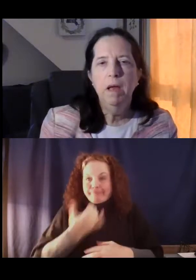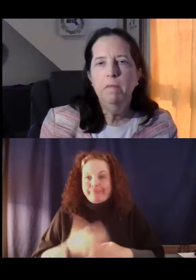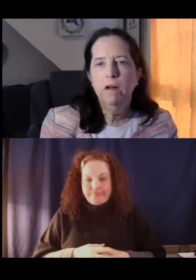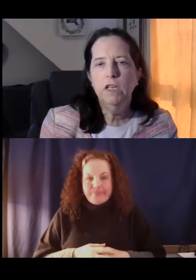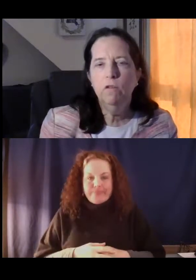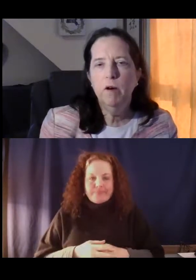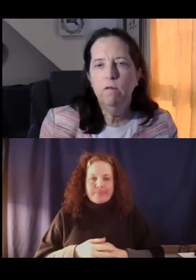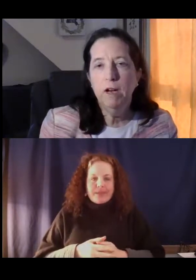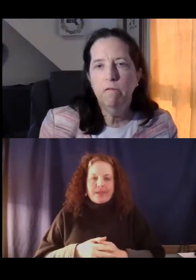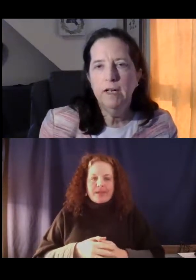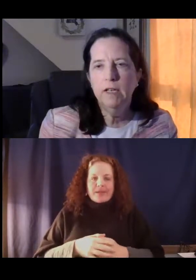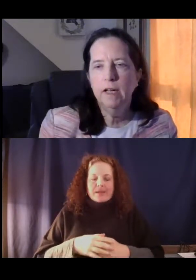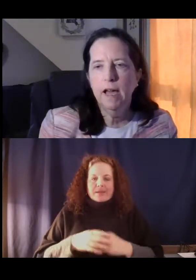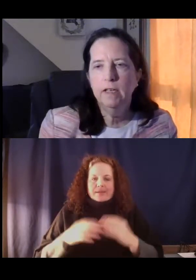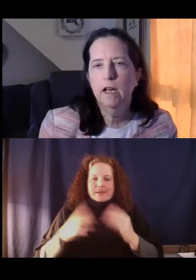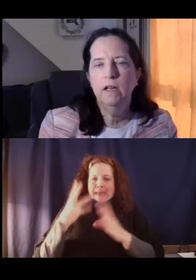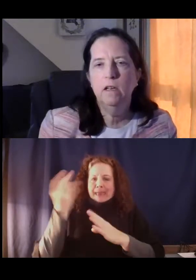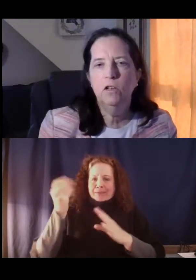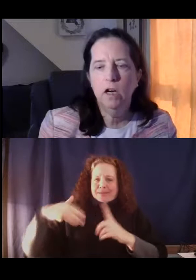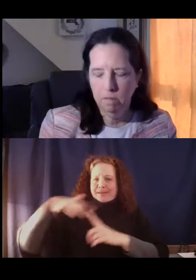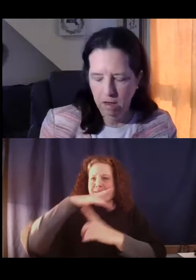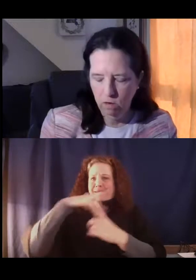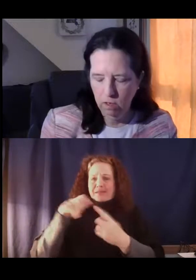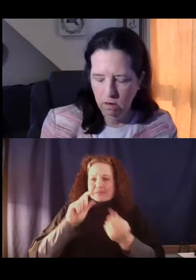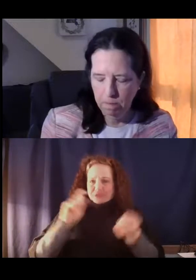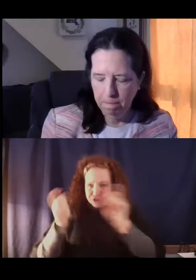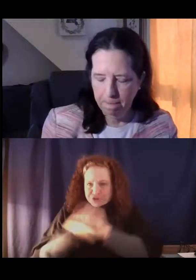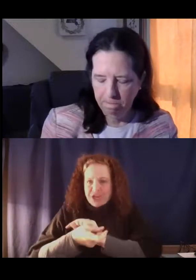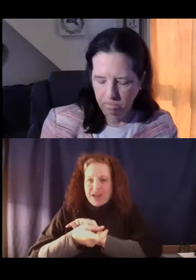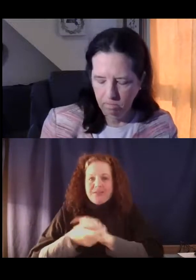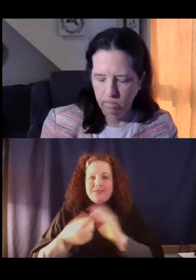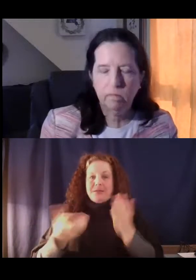There may be melting or refreezing again, as I talked about earlier.